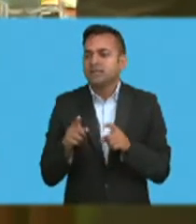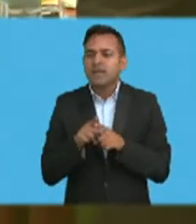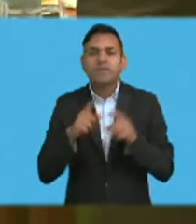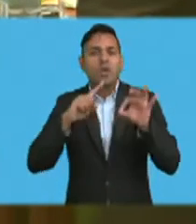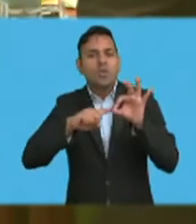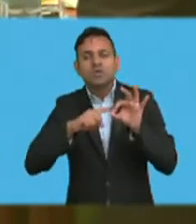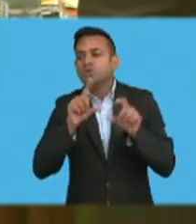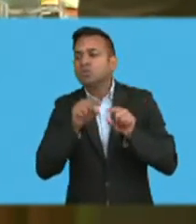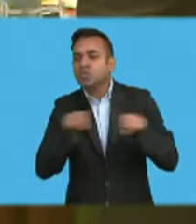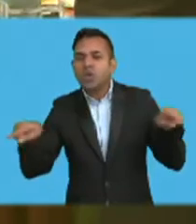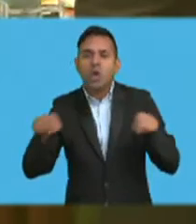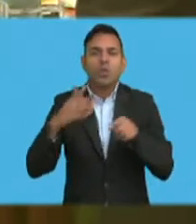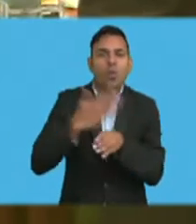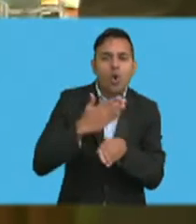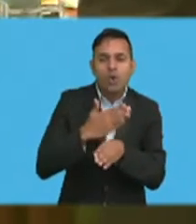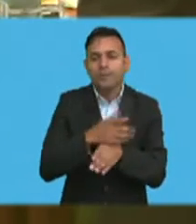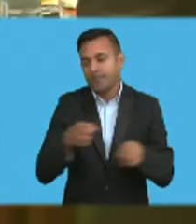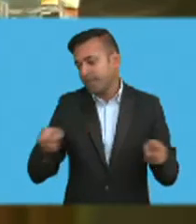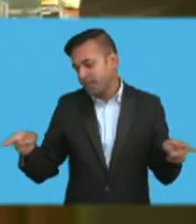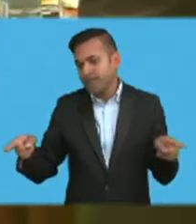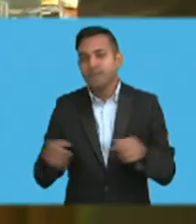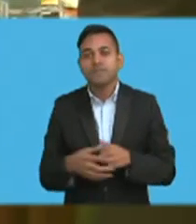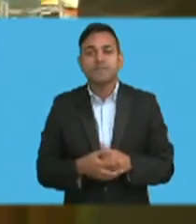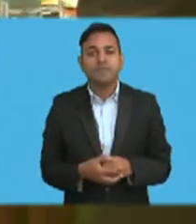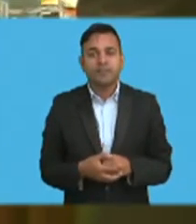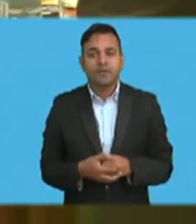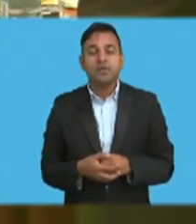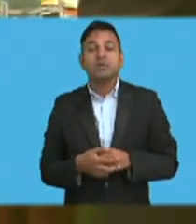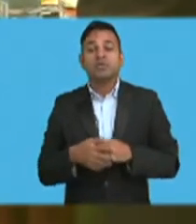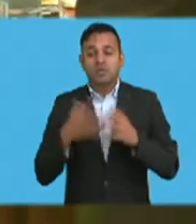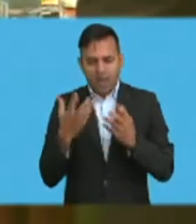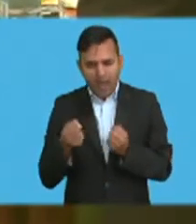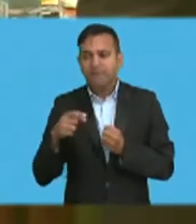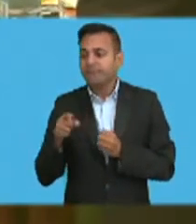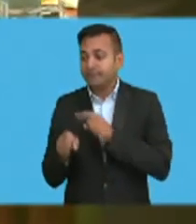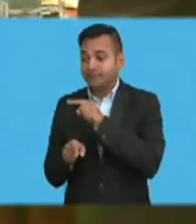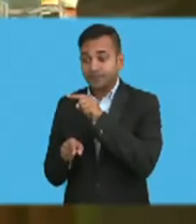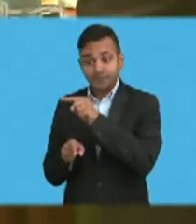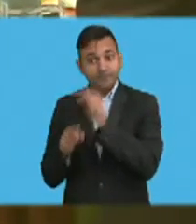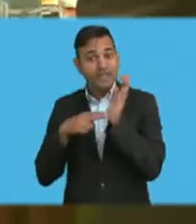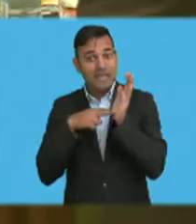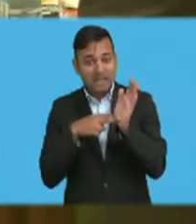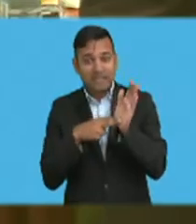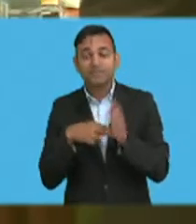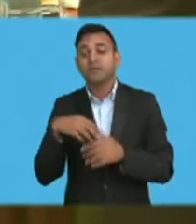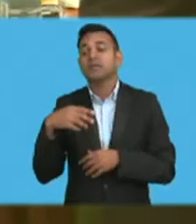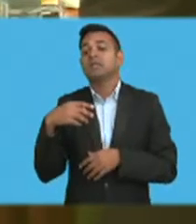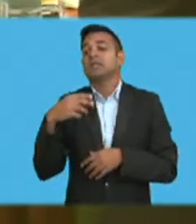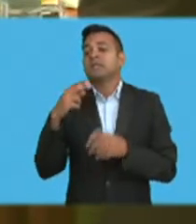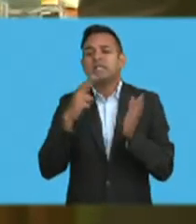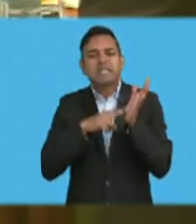and they have finalized the award of contractors. Nani Town Council, Nasunu Town Council, Rekiriki Town Council, Lamasa